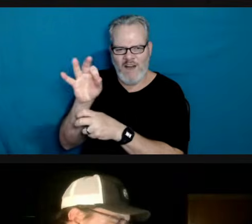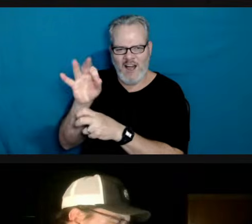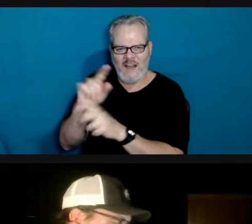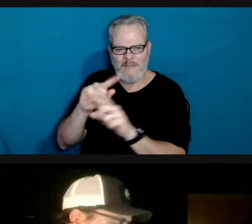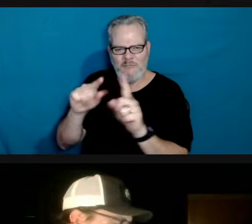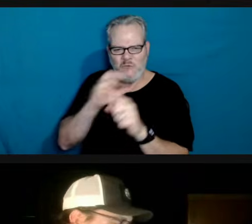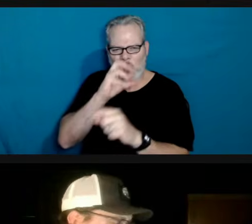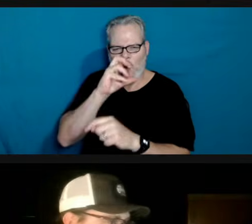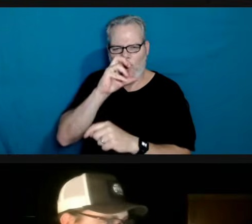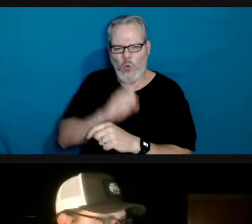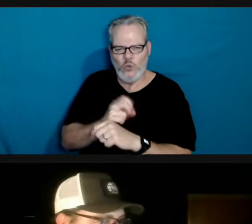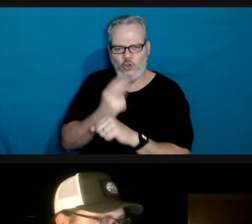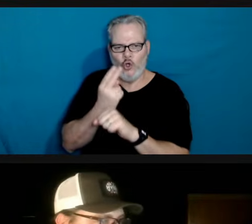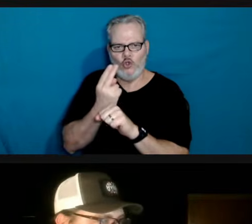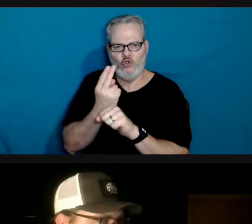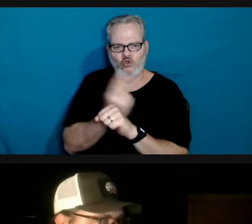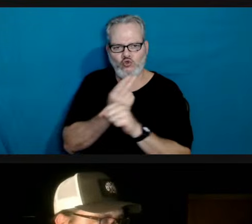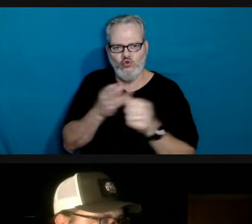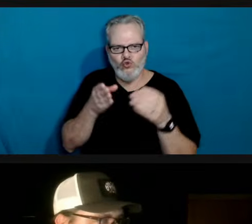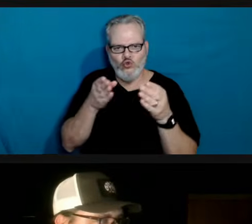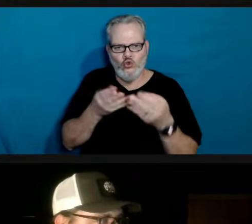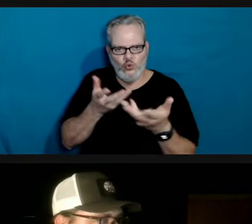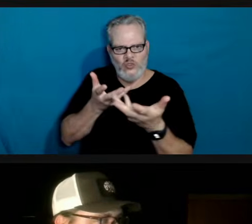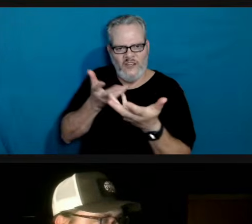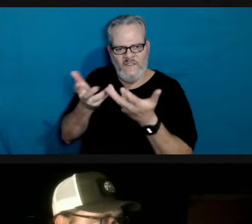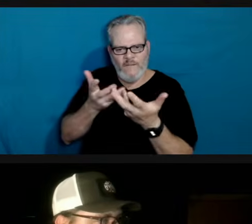is a bunch of information in there.